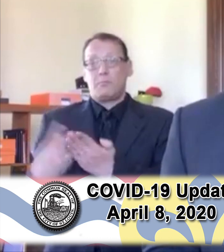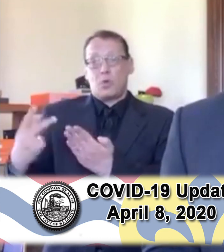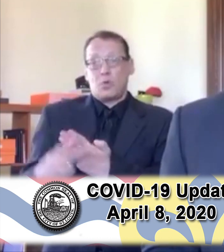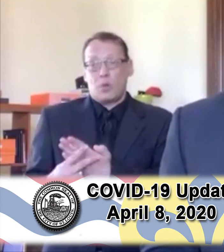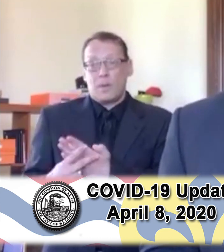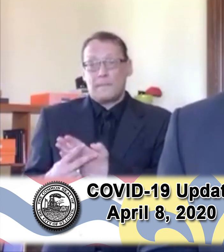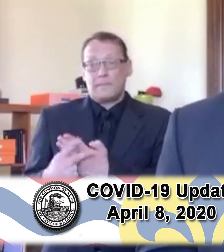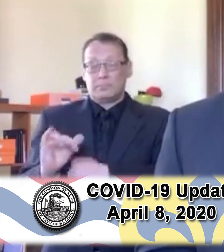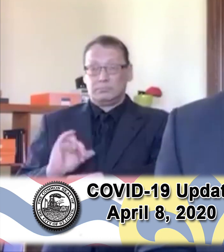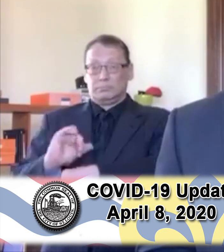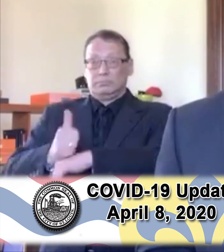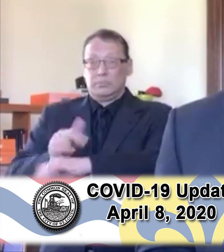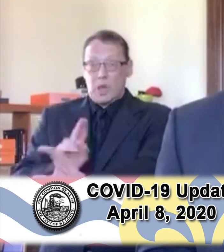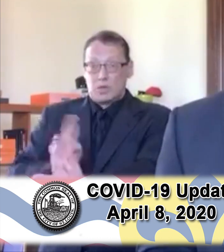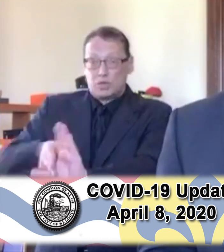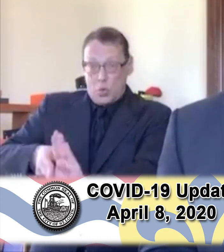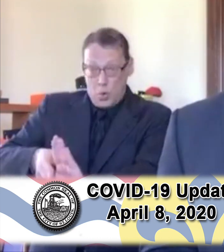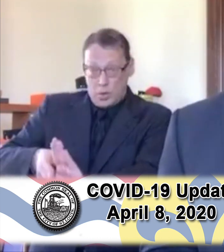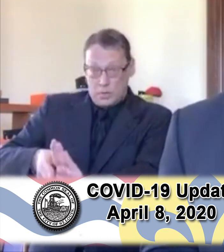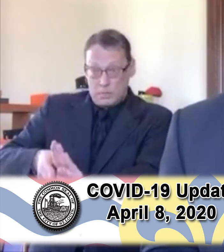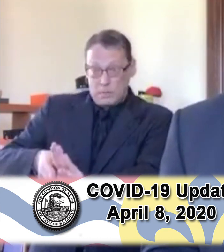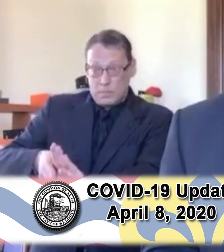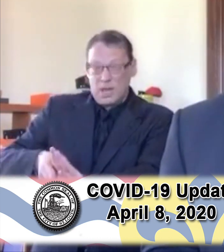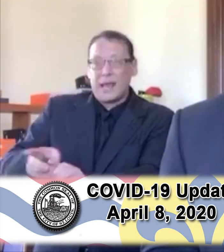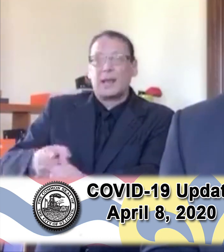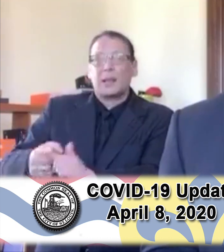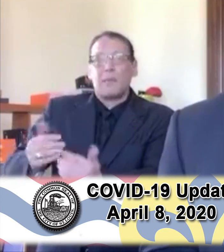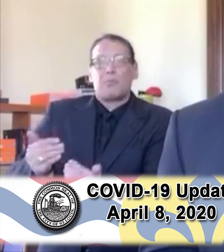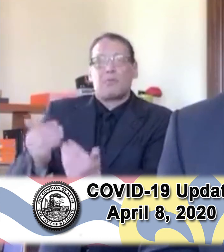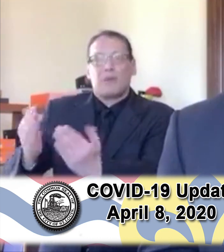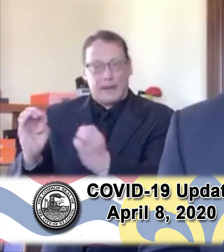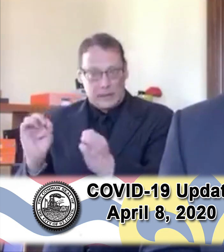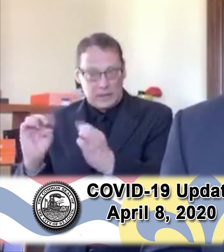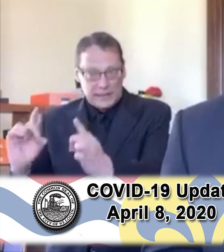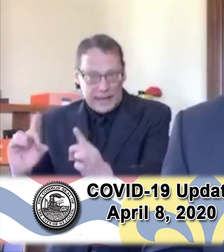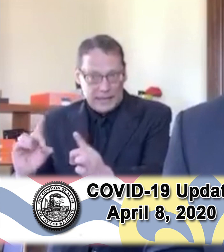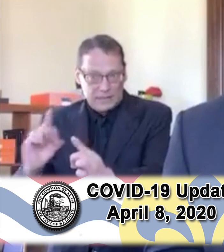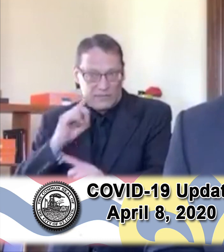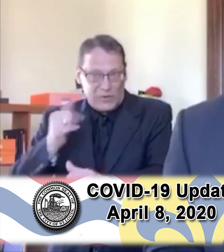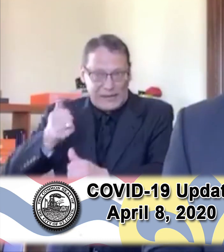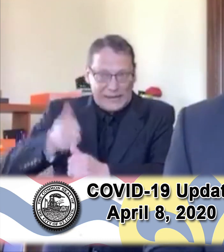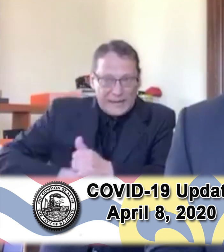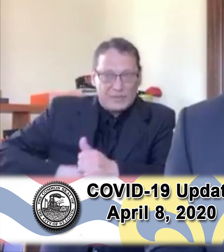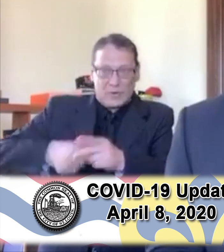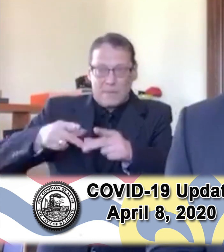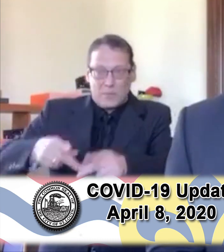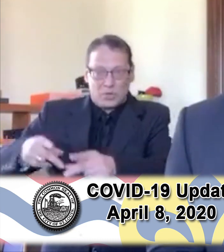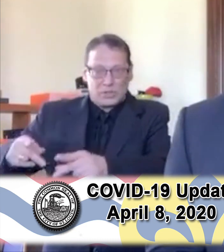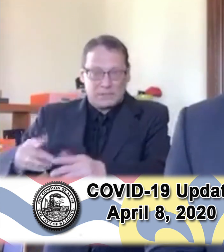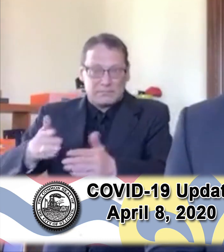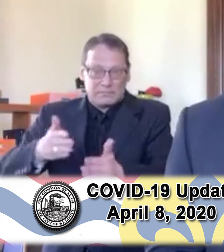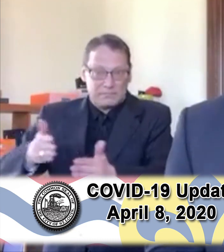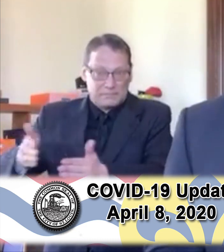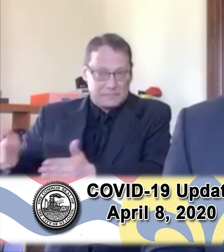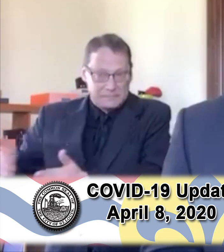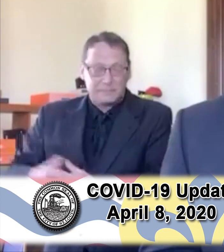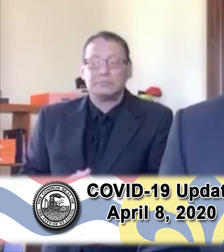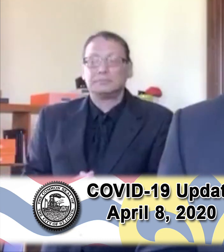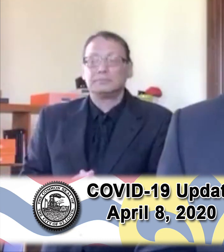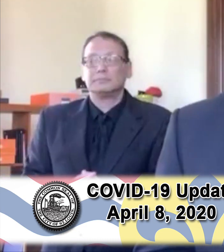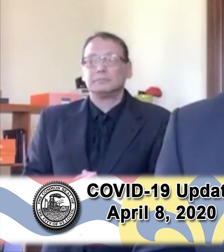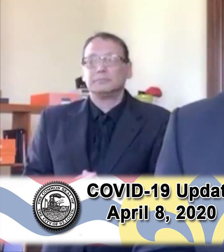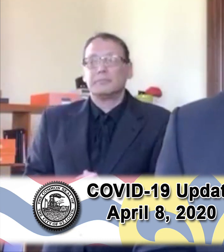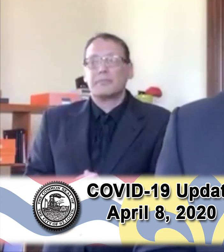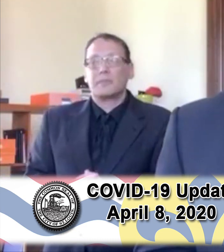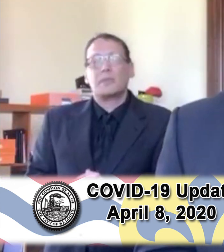enroll individuals into the program, and at the very beginning, we provide education to each and every person. This is really important because it's necessary that